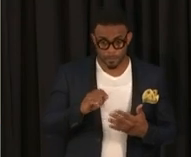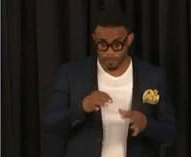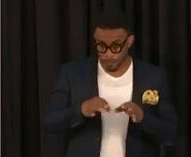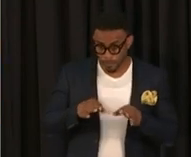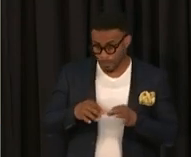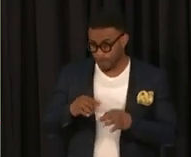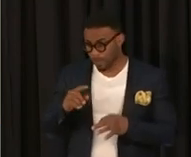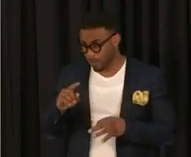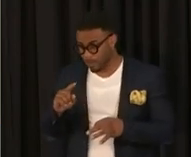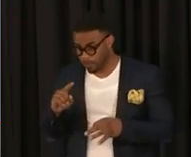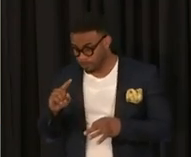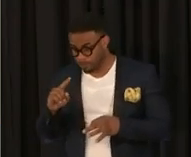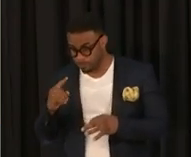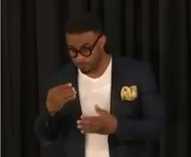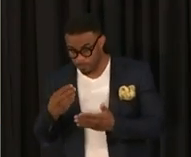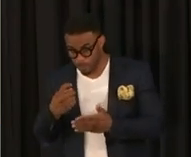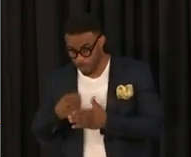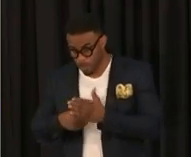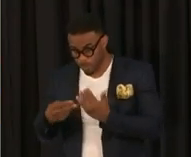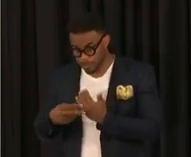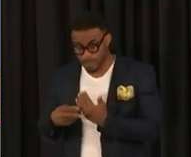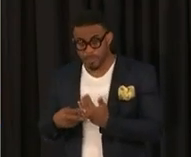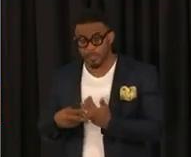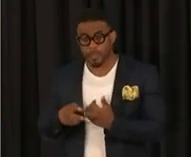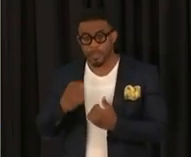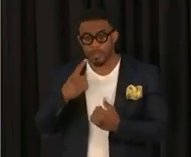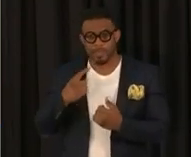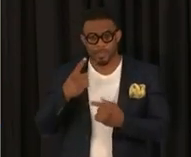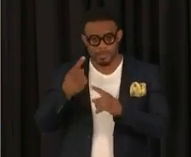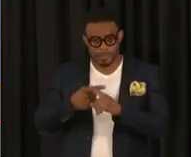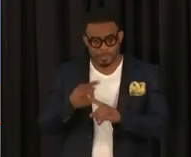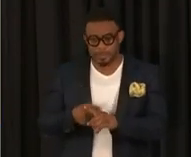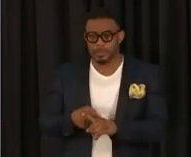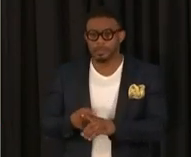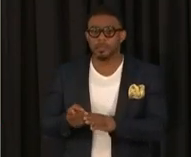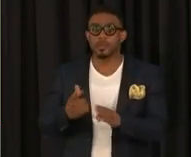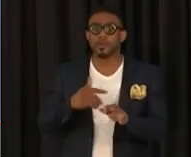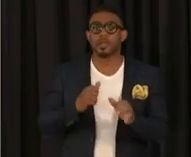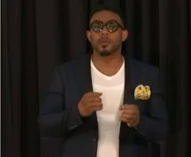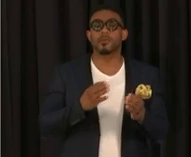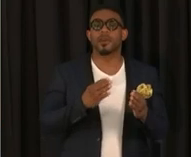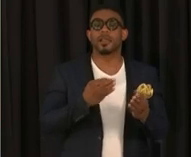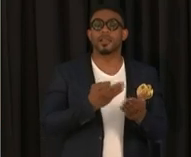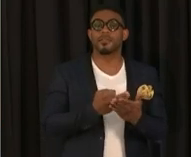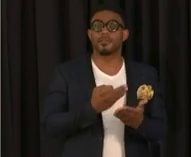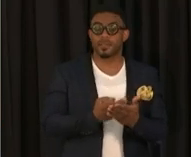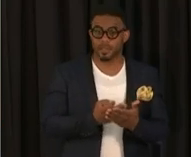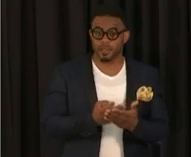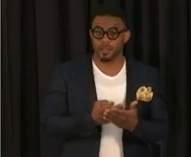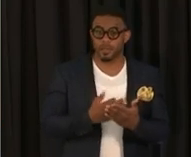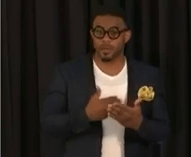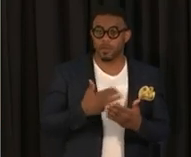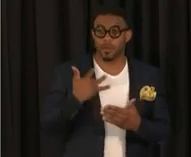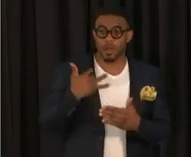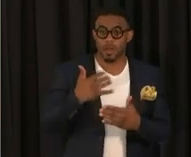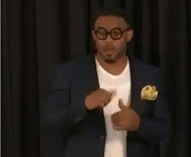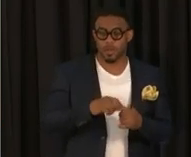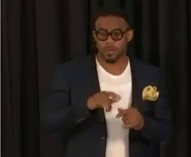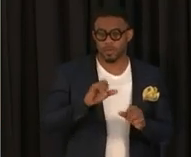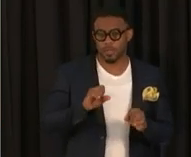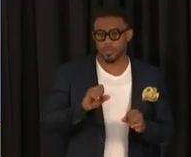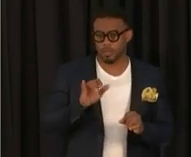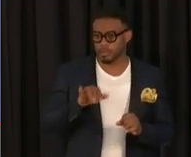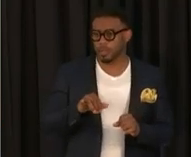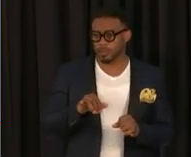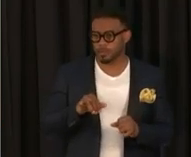pencils out from a dollars and cents perspective, where you're going to be seeing those energy savings on a month-to-month basis, we can provide the financing over the long term so